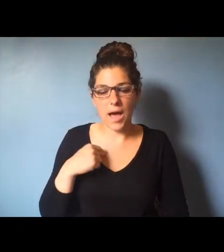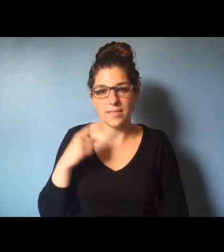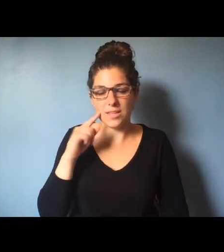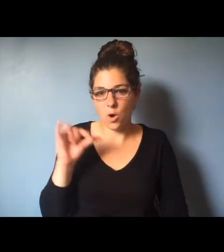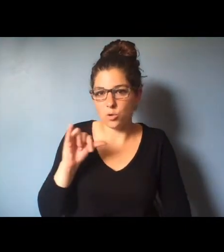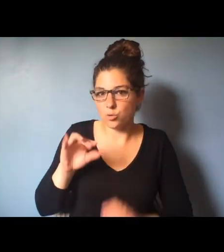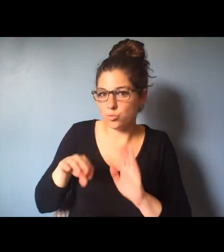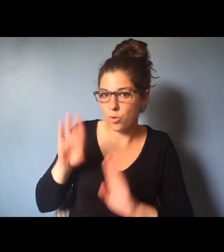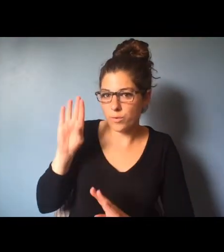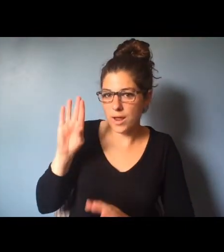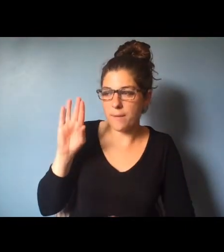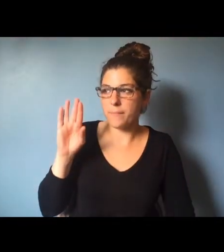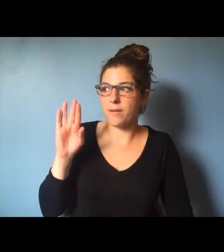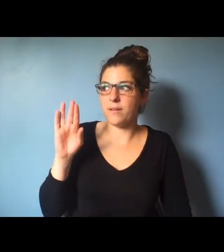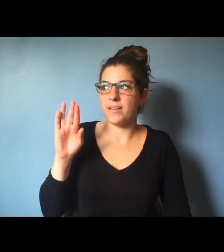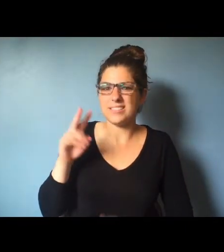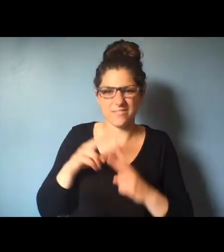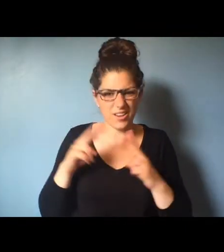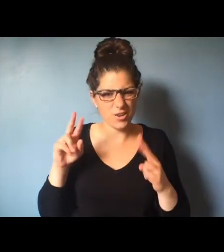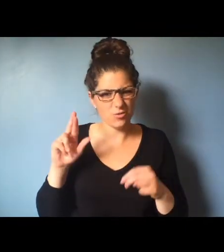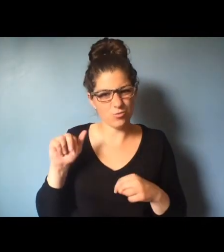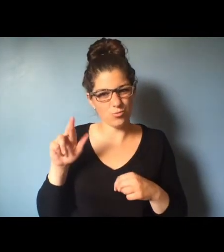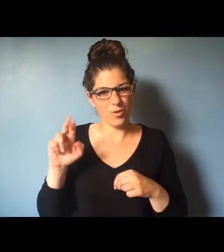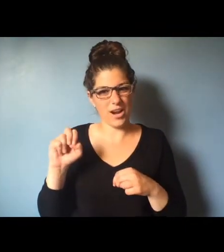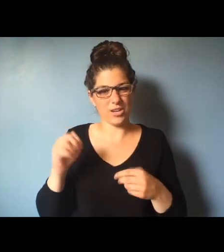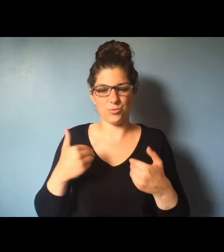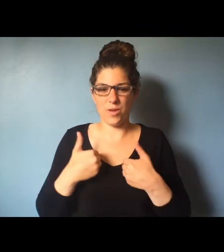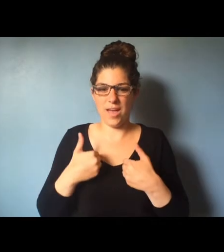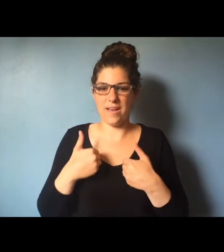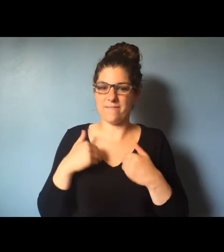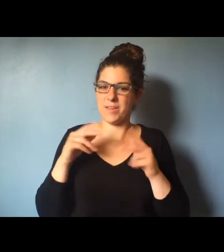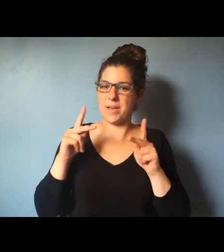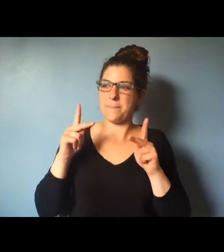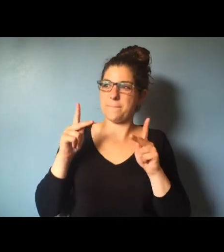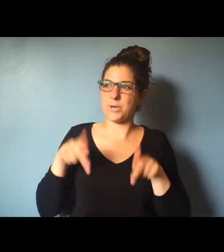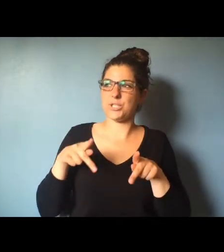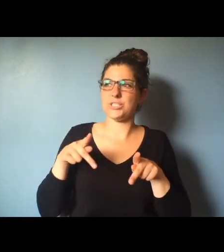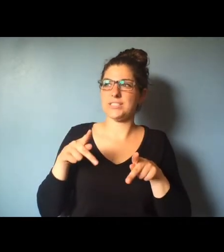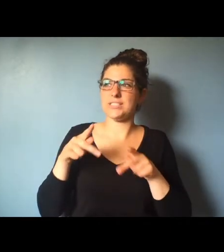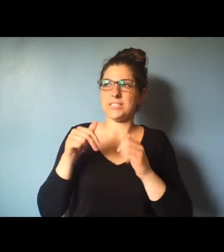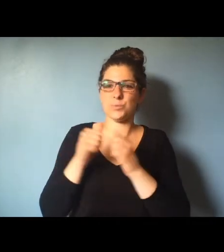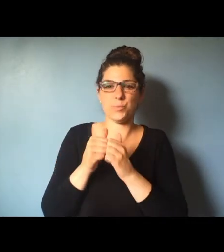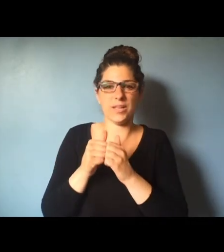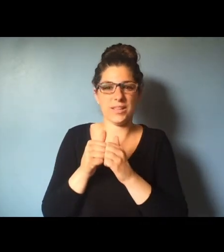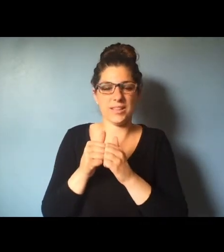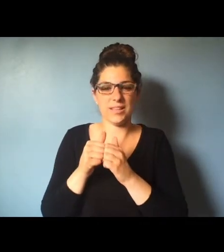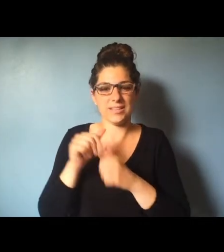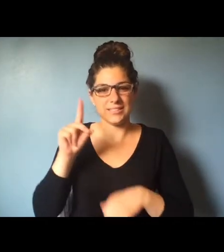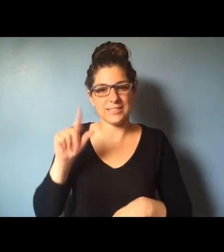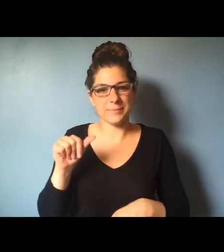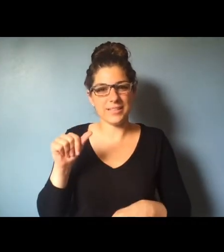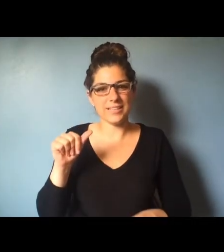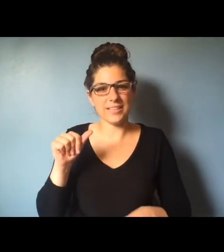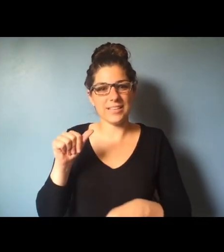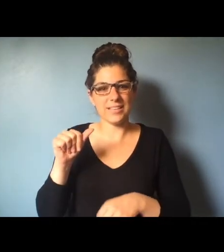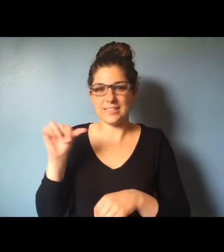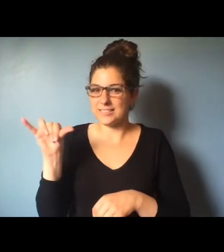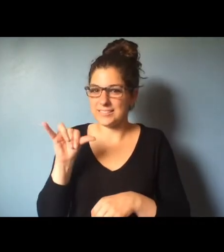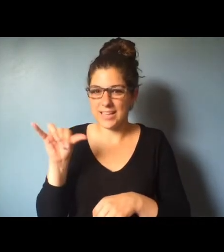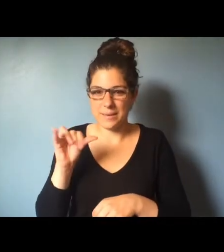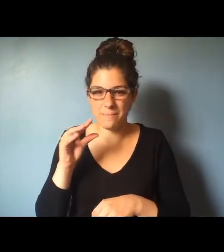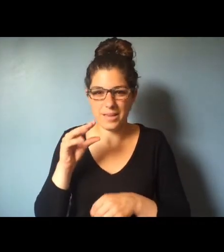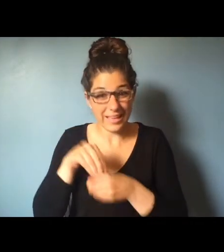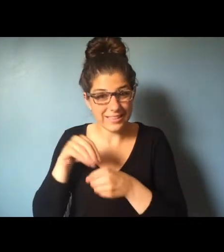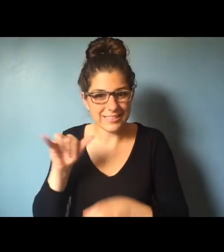also growing up, it's very rare to have a person with a disability in that same